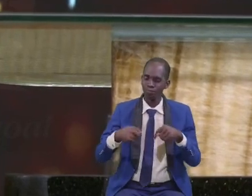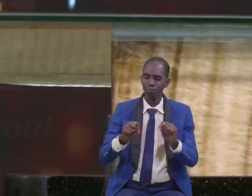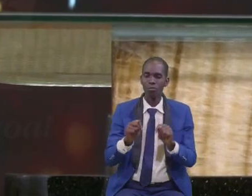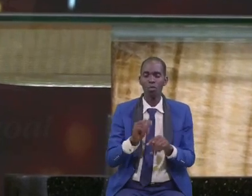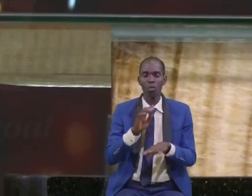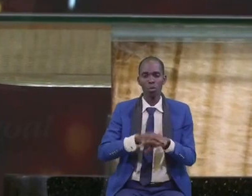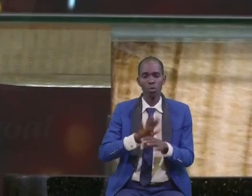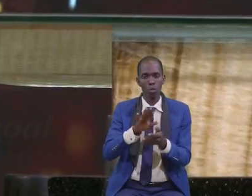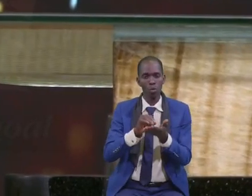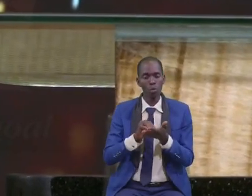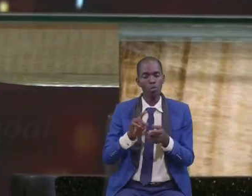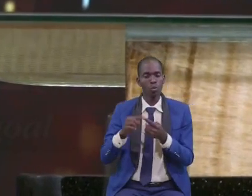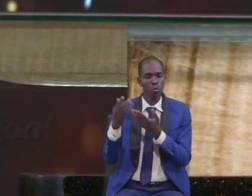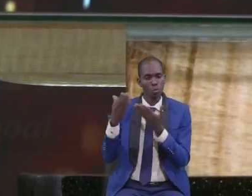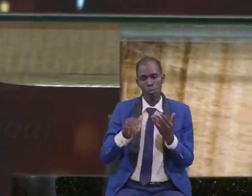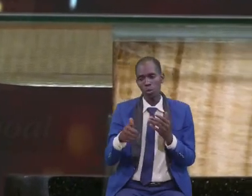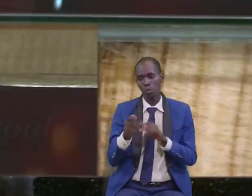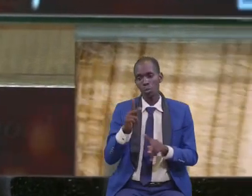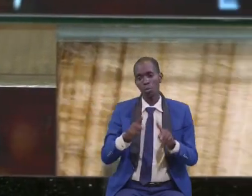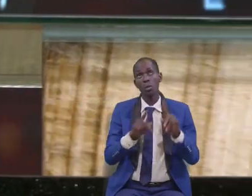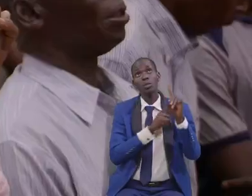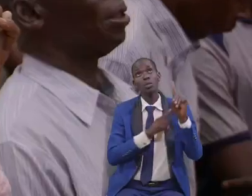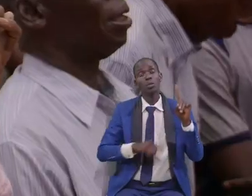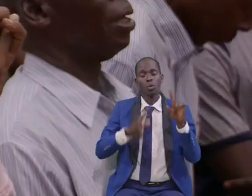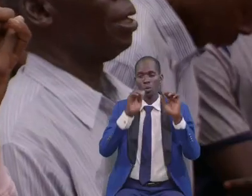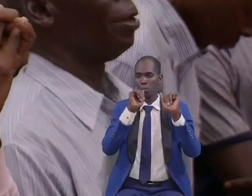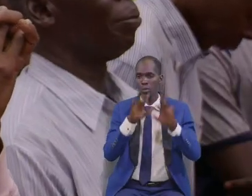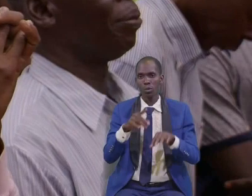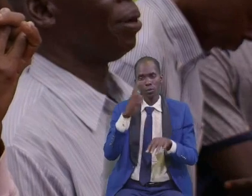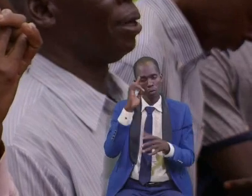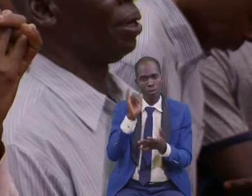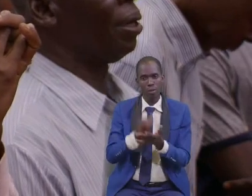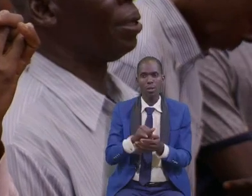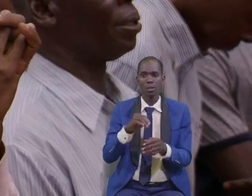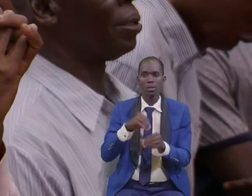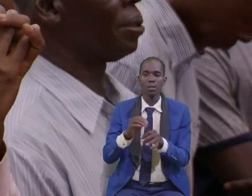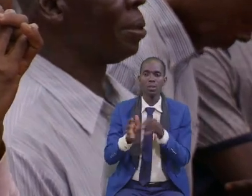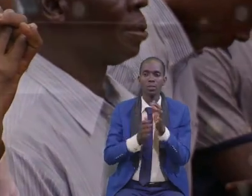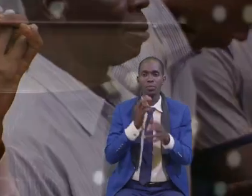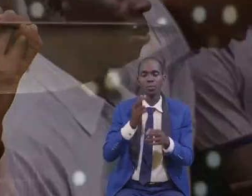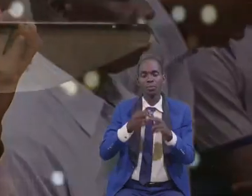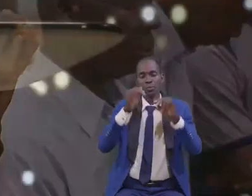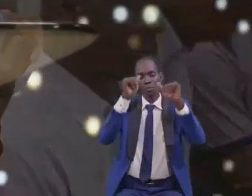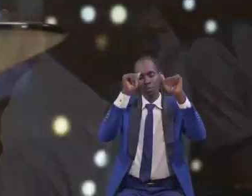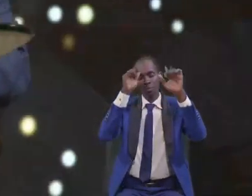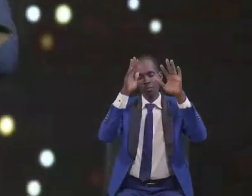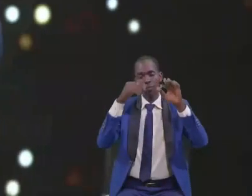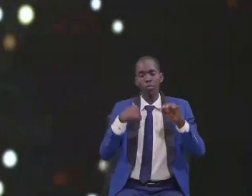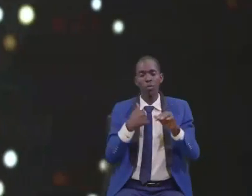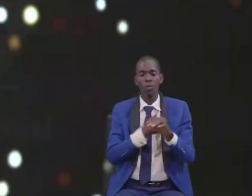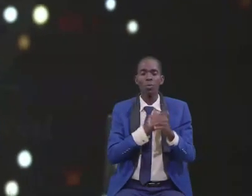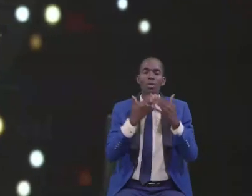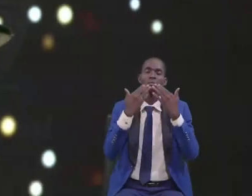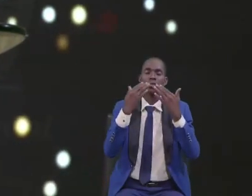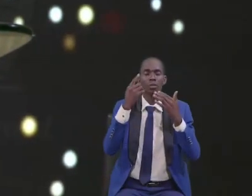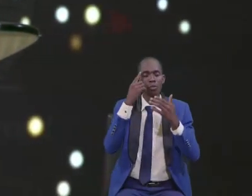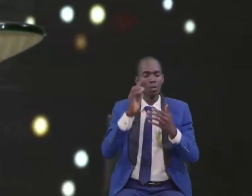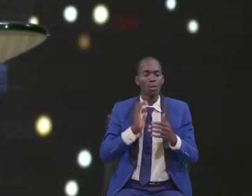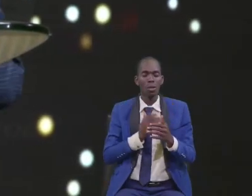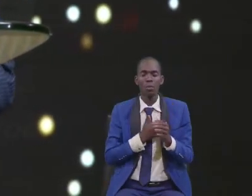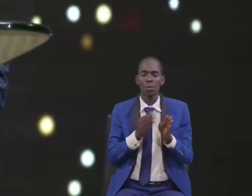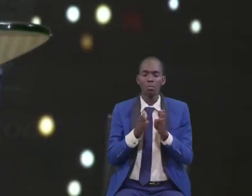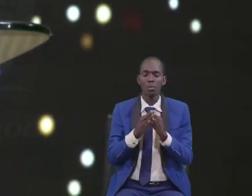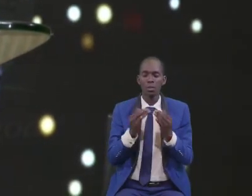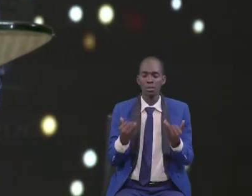the Lord will bless you for that in Jesus' name. Father, we thank you for our gathering together. Thank